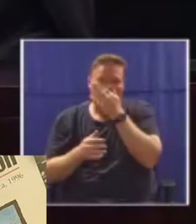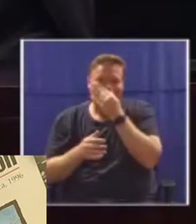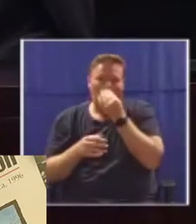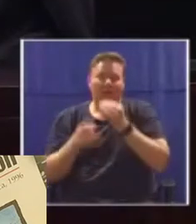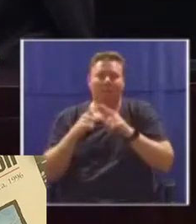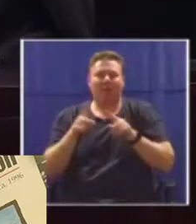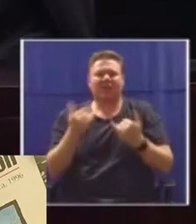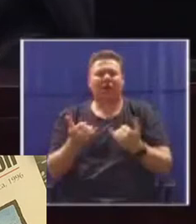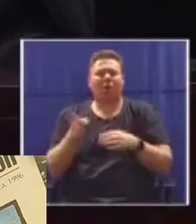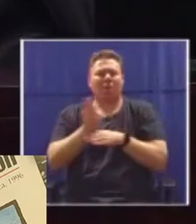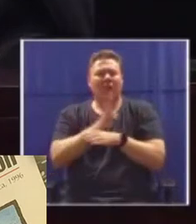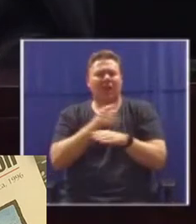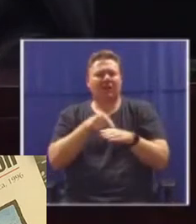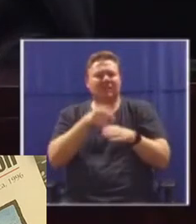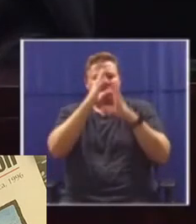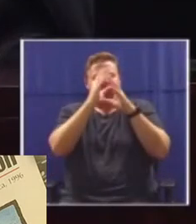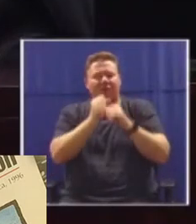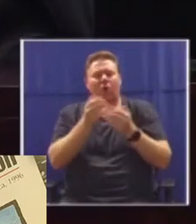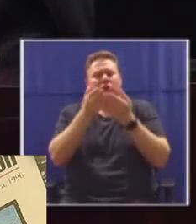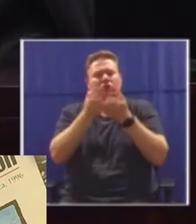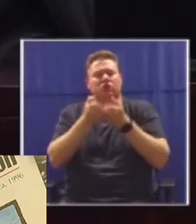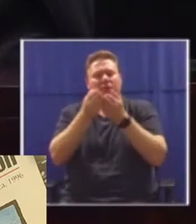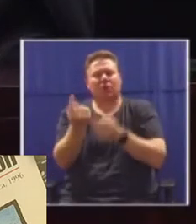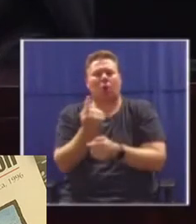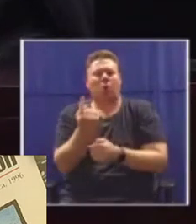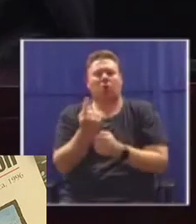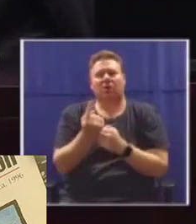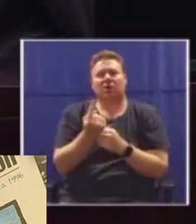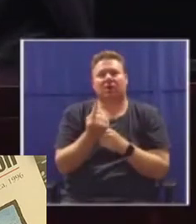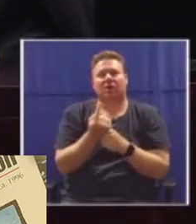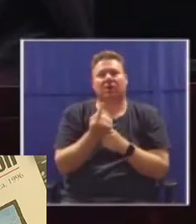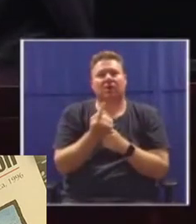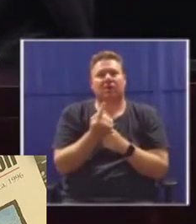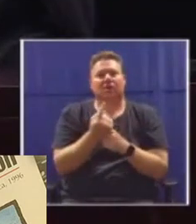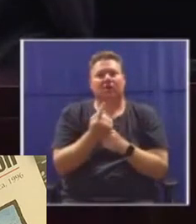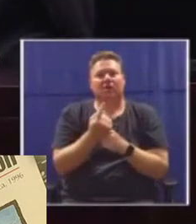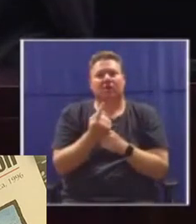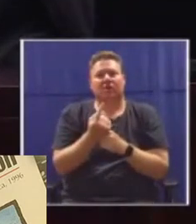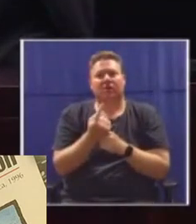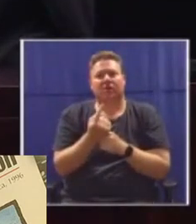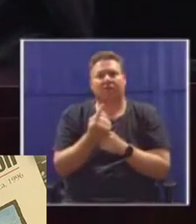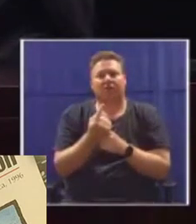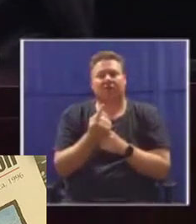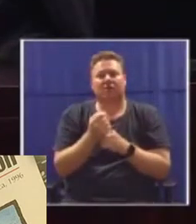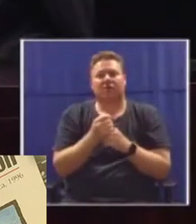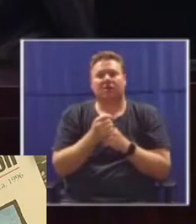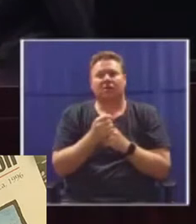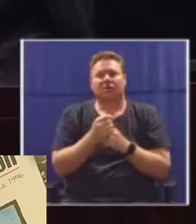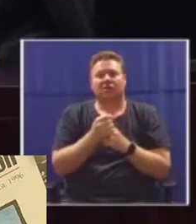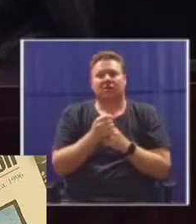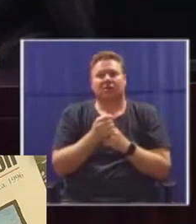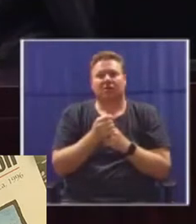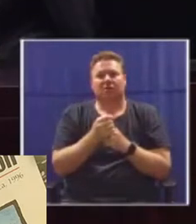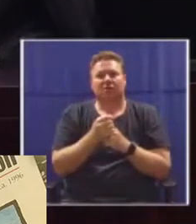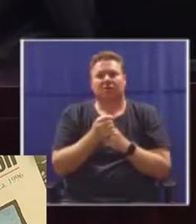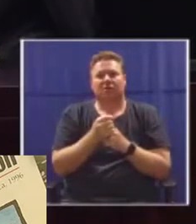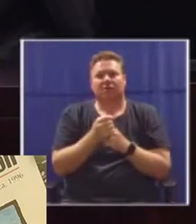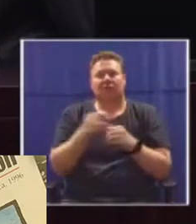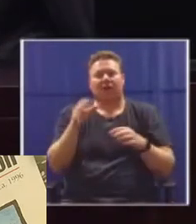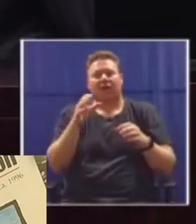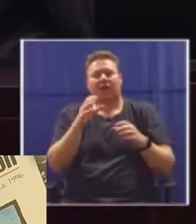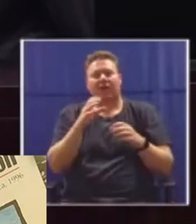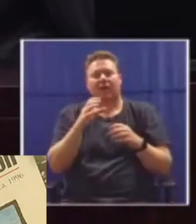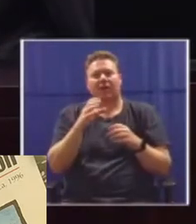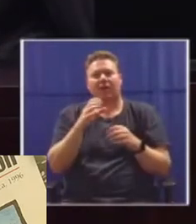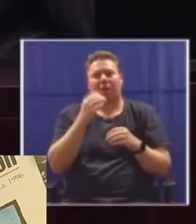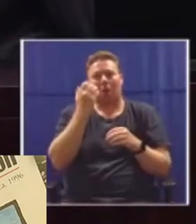only. We should envisage pollution from such sources as artificial space, bodies, debris, and chemical